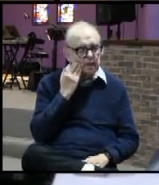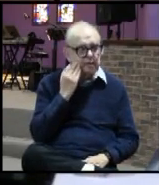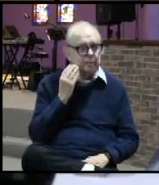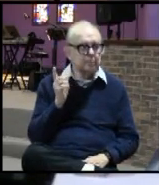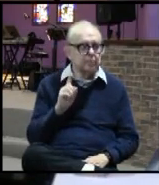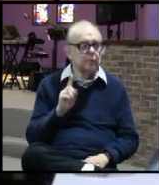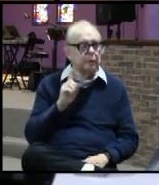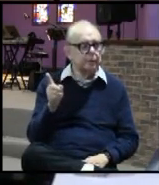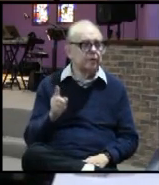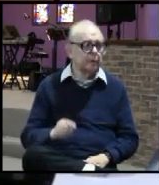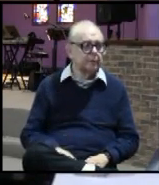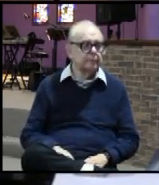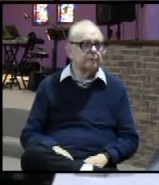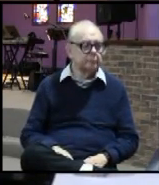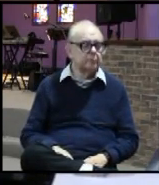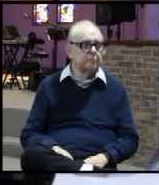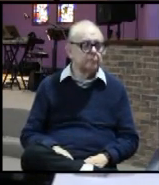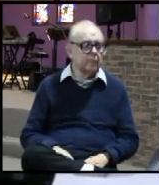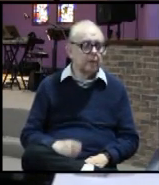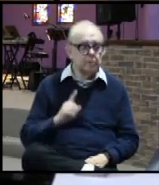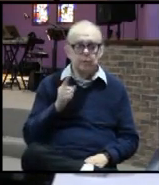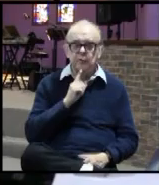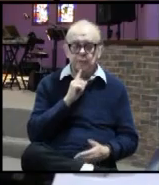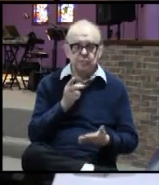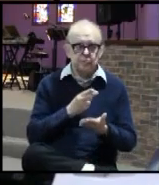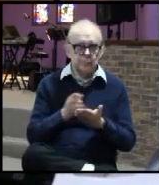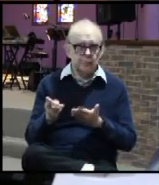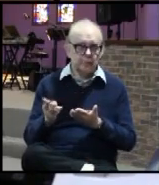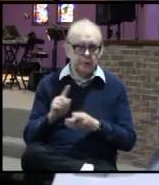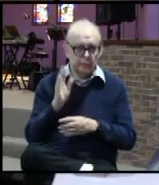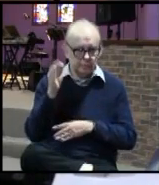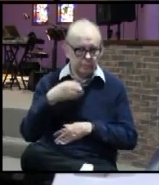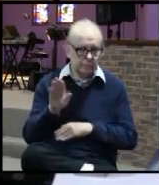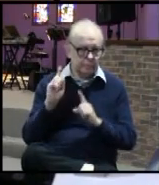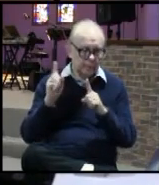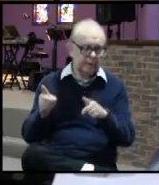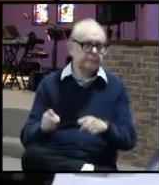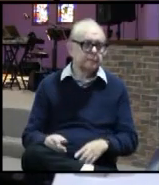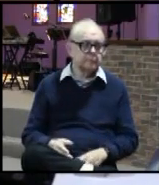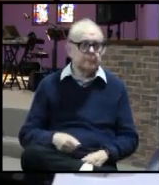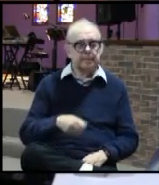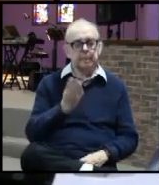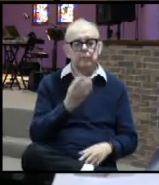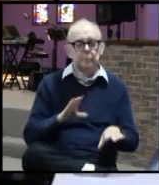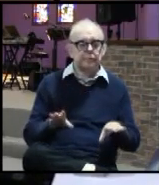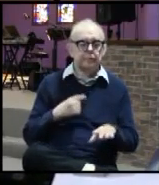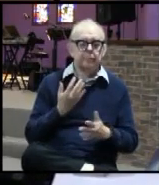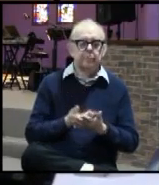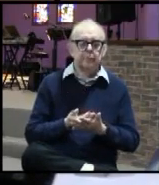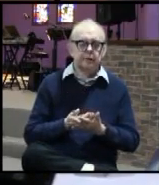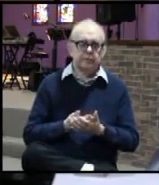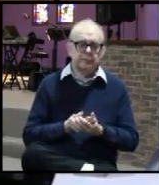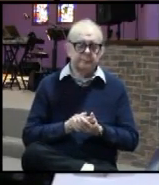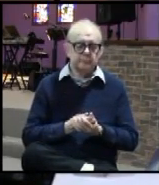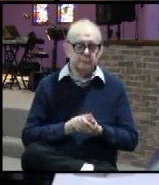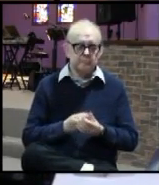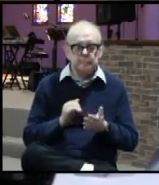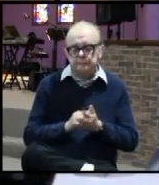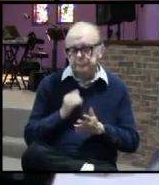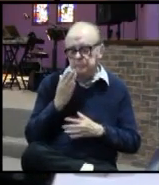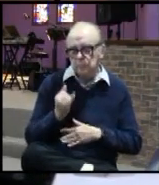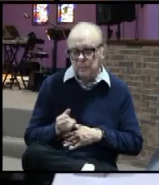And know for a fact. Because this is what God wants us to do. And this is